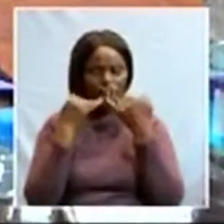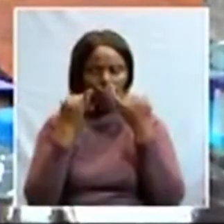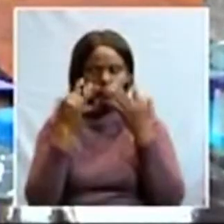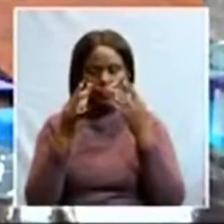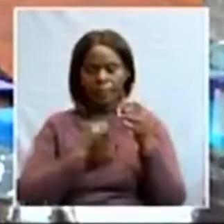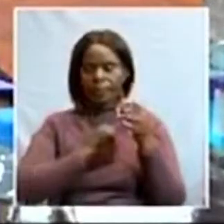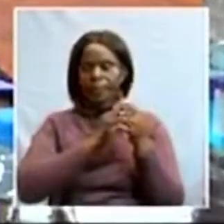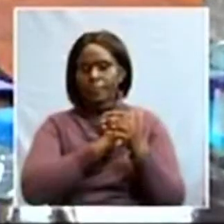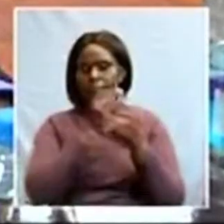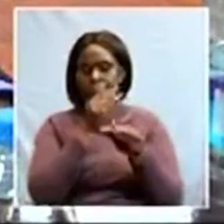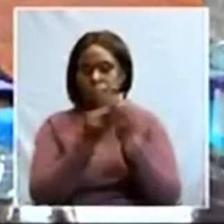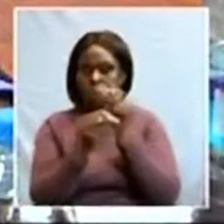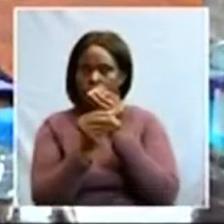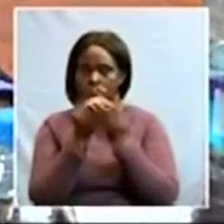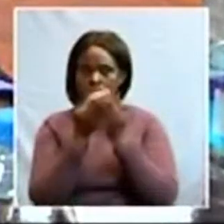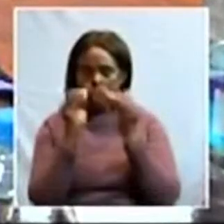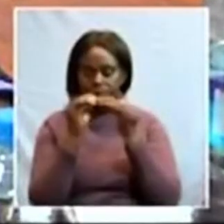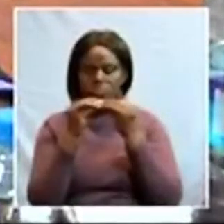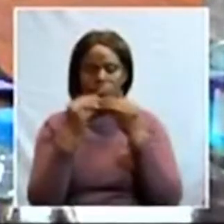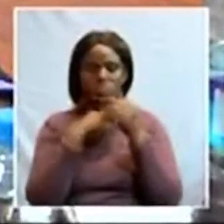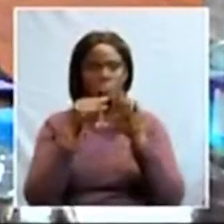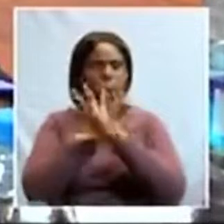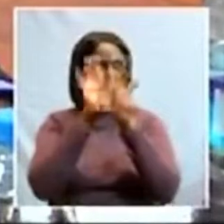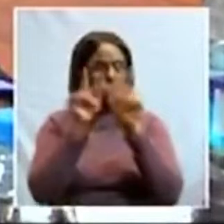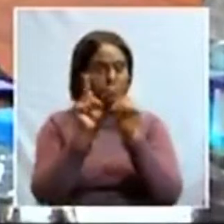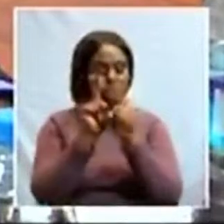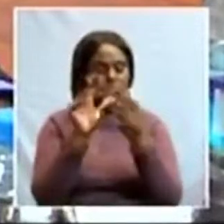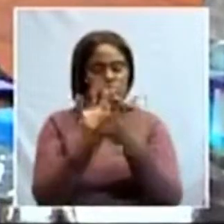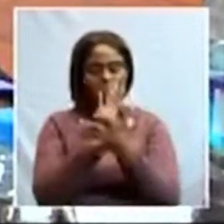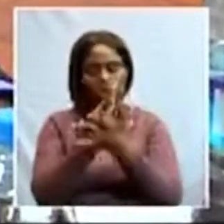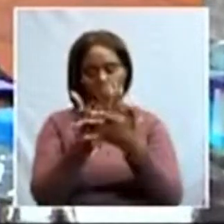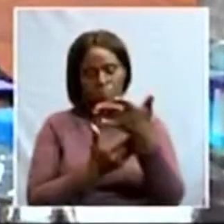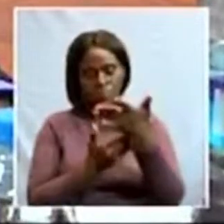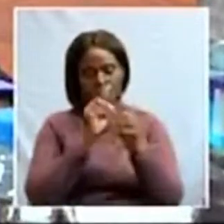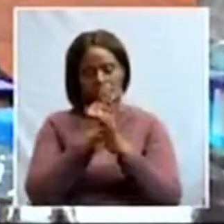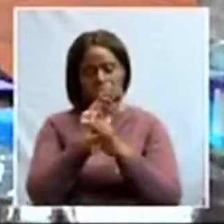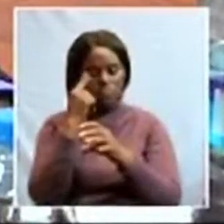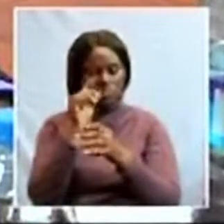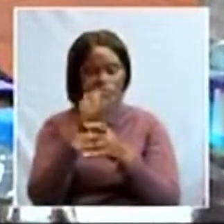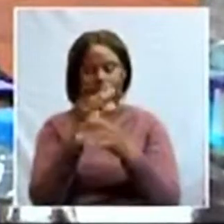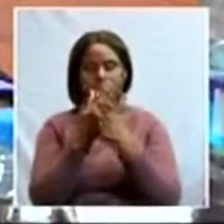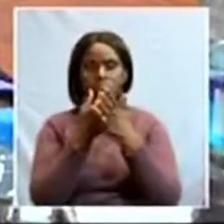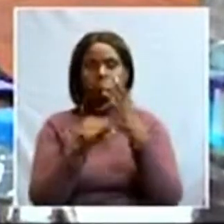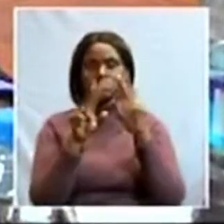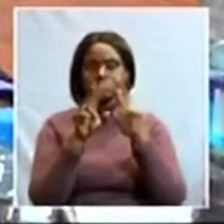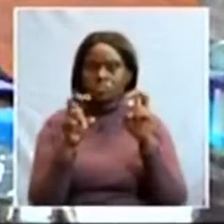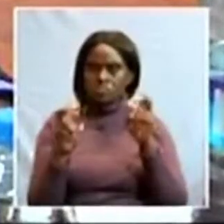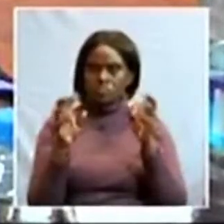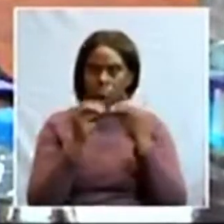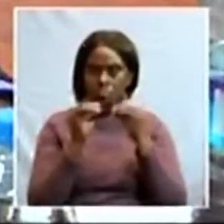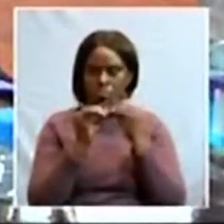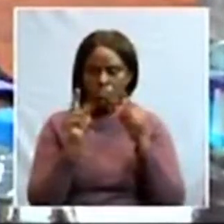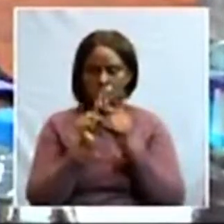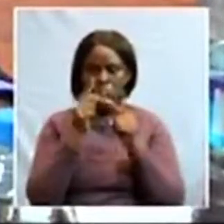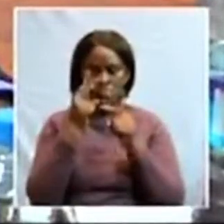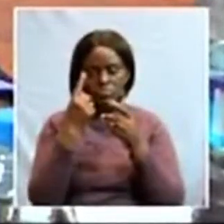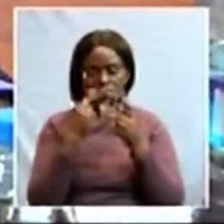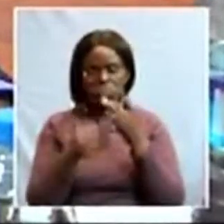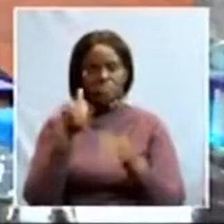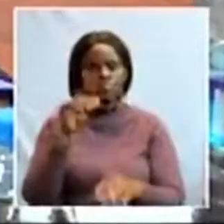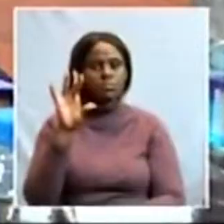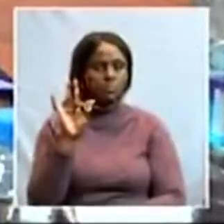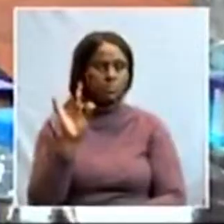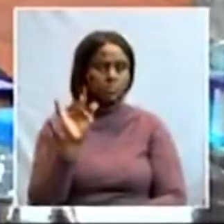staff obligations have been cleared and documentation is available for verification. See Appendix